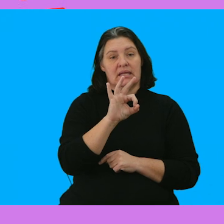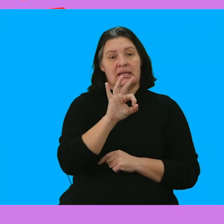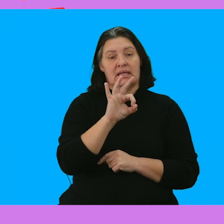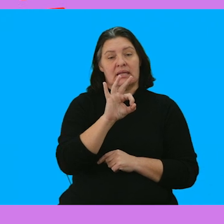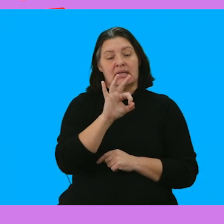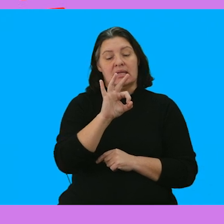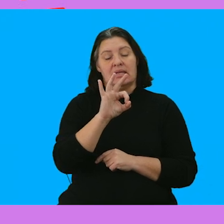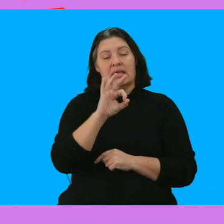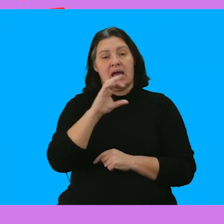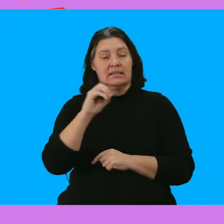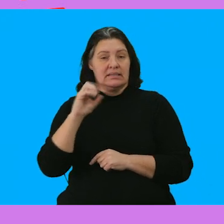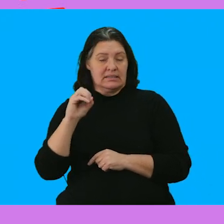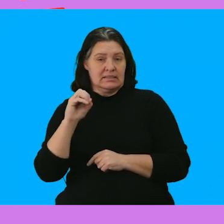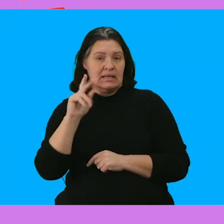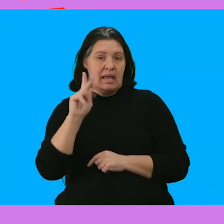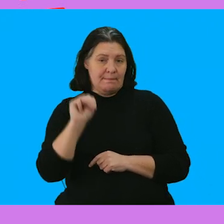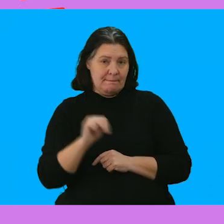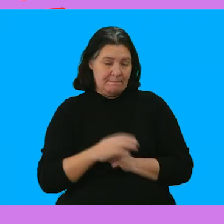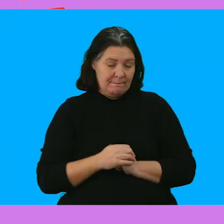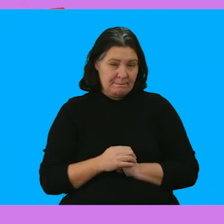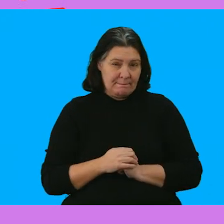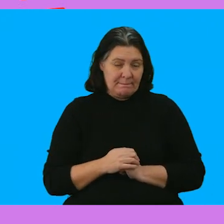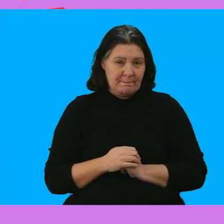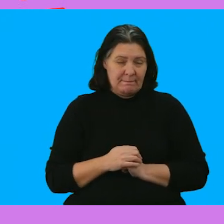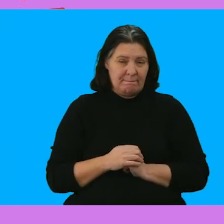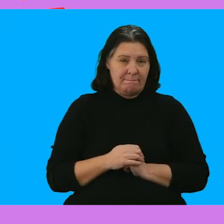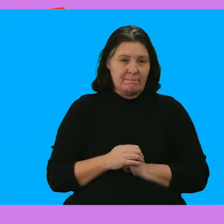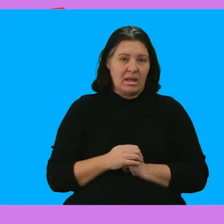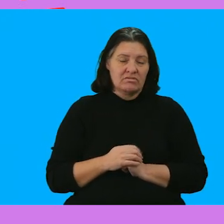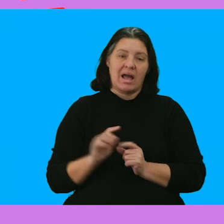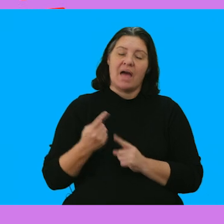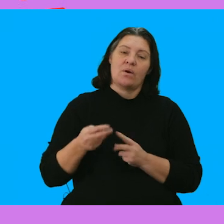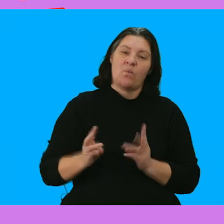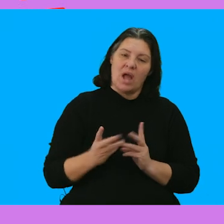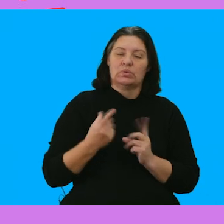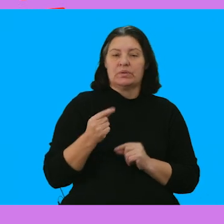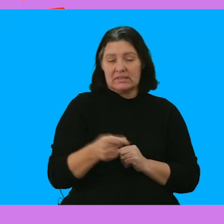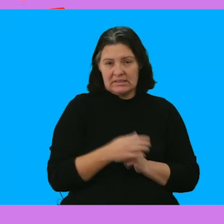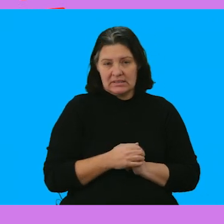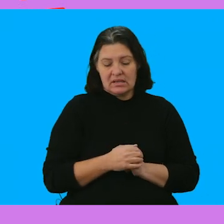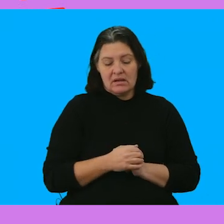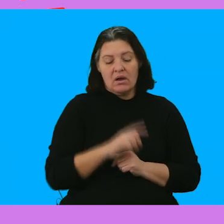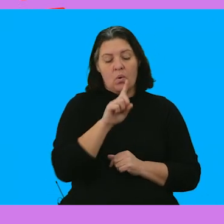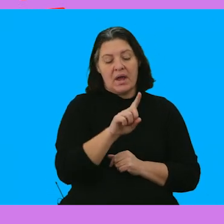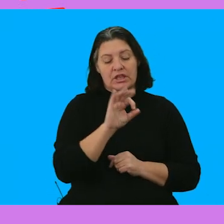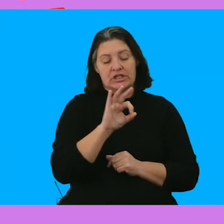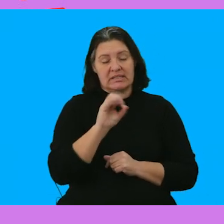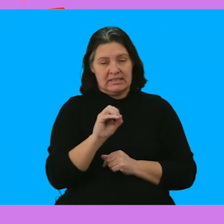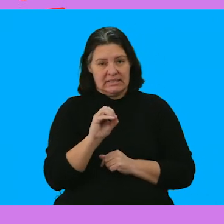1,300 kilometers. Guys, you can check that on your calculator, but that's just the other method of doing this as well.